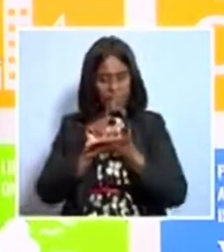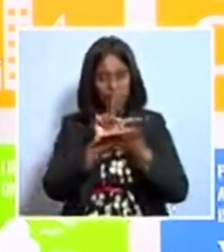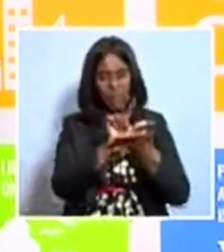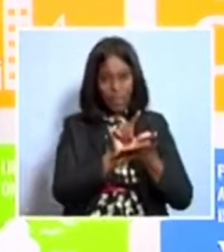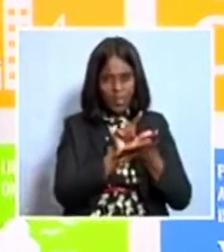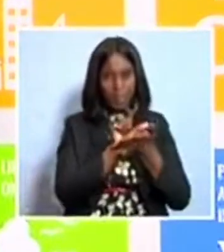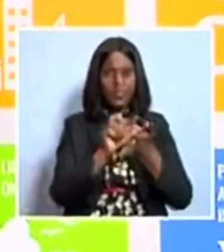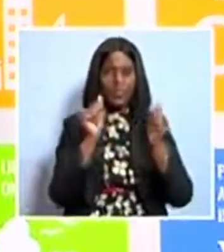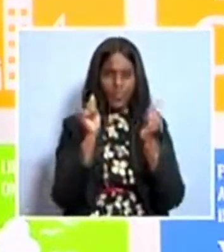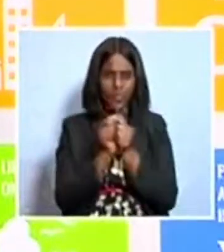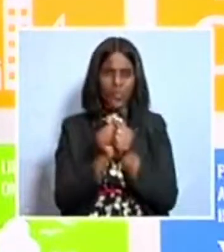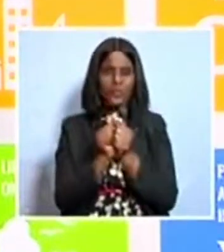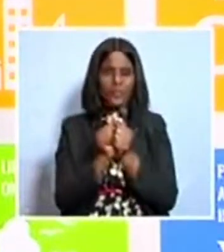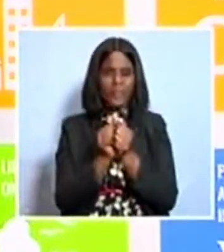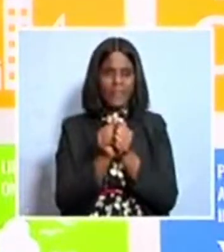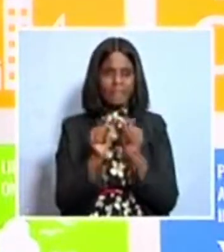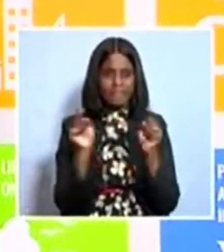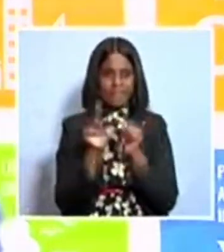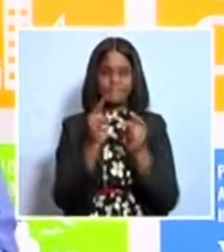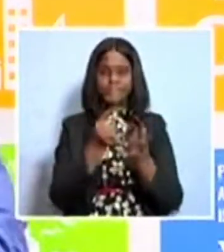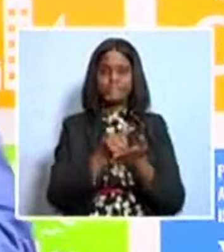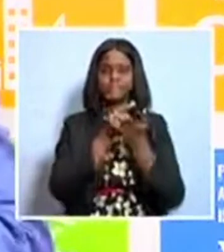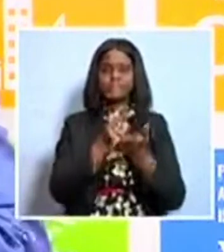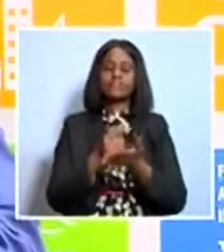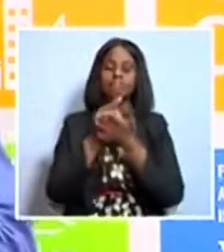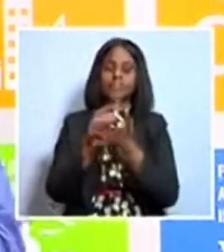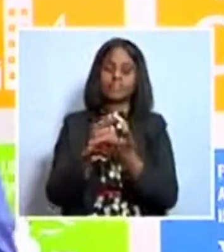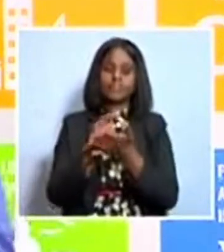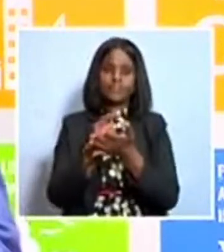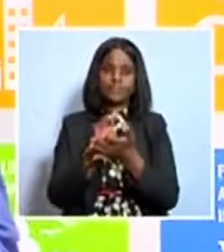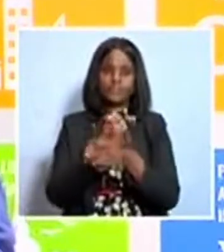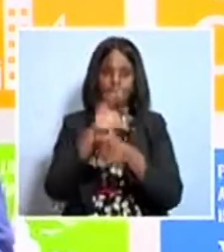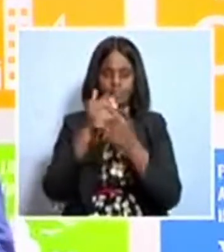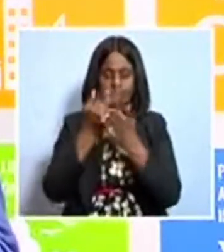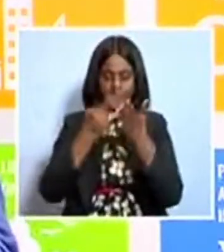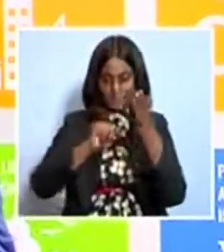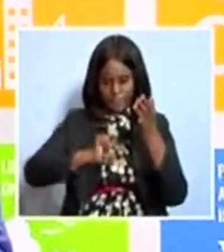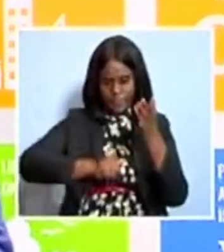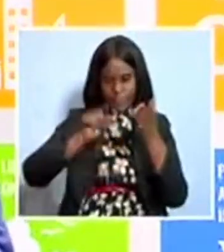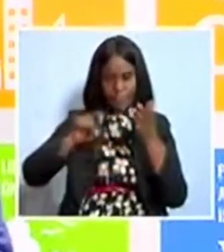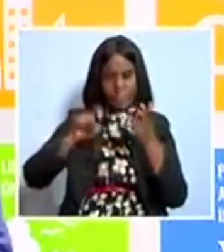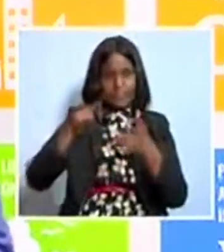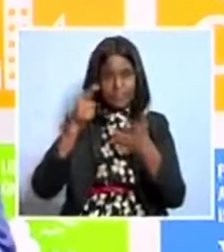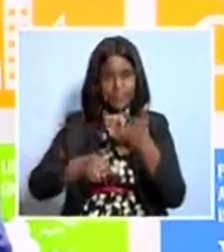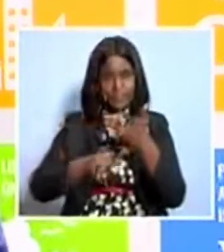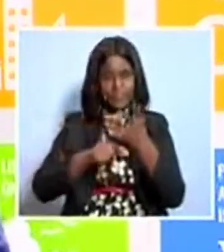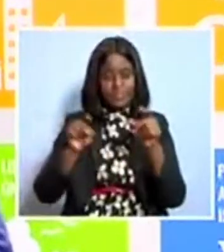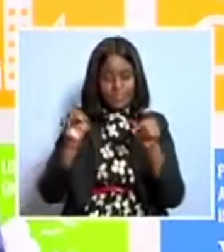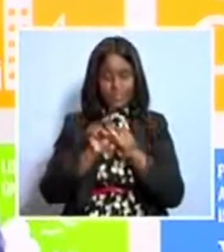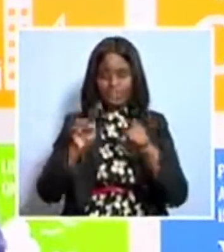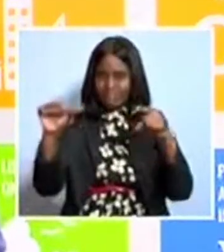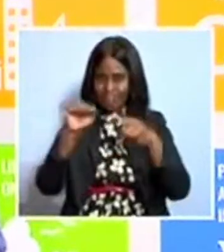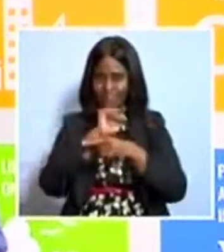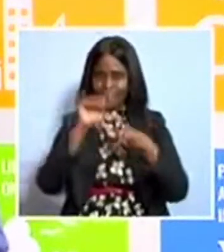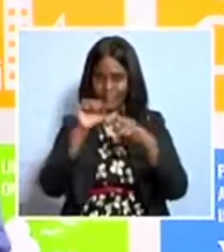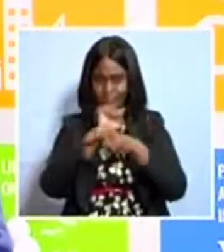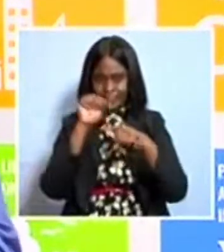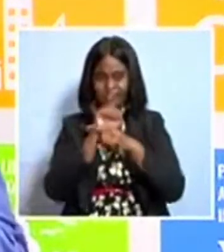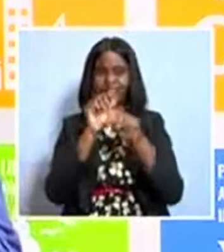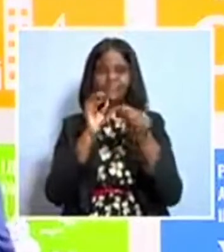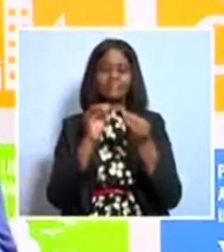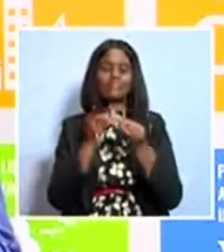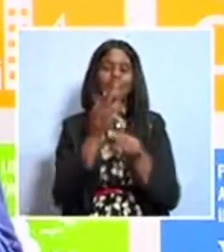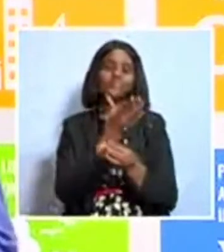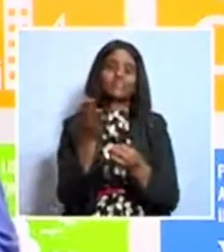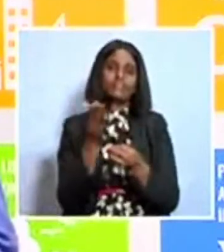and the grants. All what we need to do is now to do capacity building